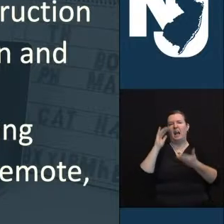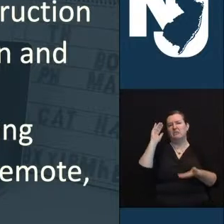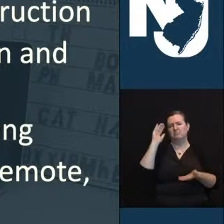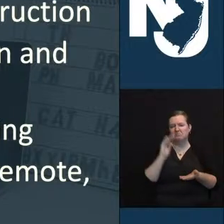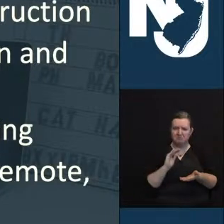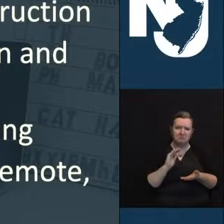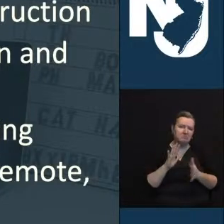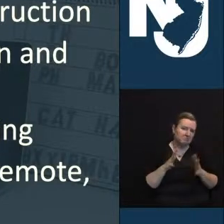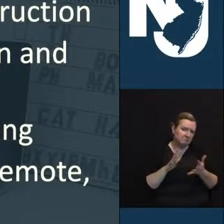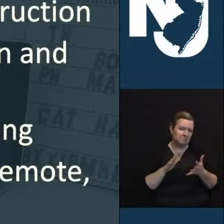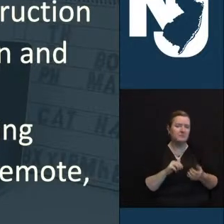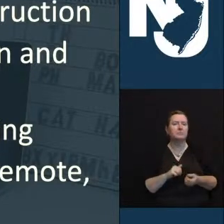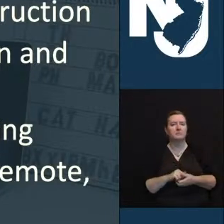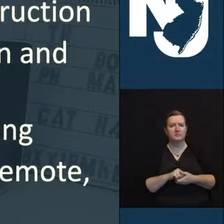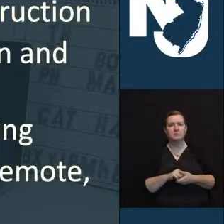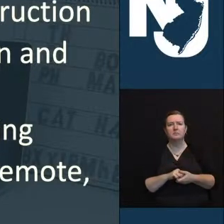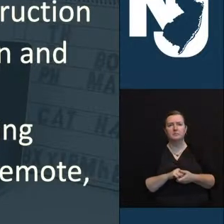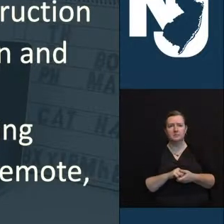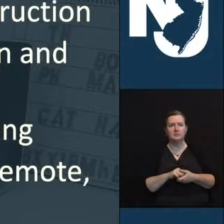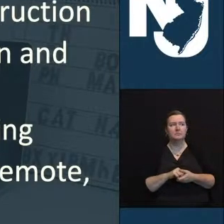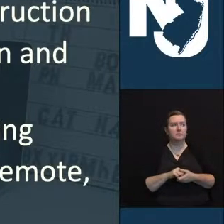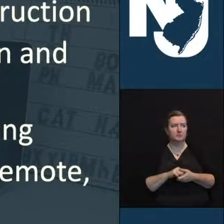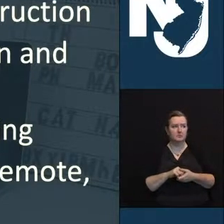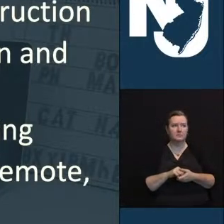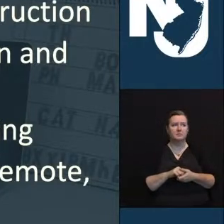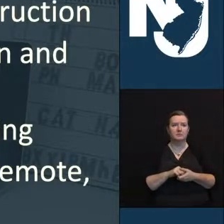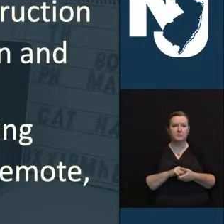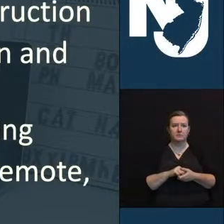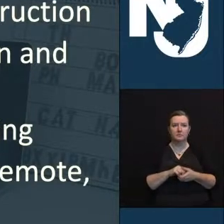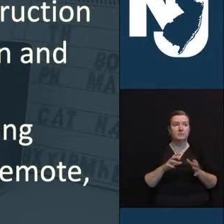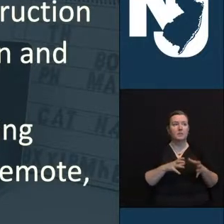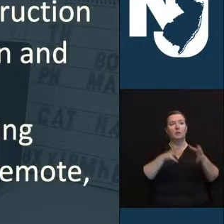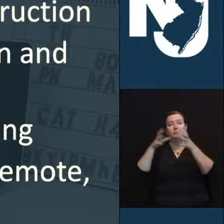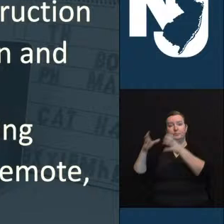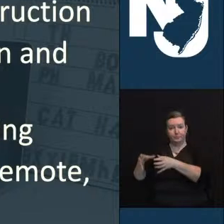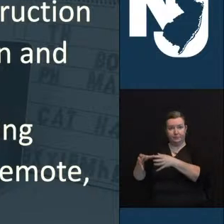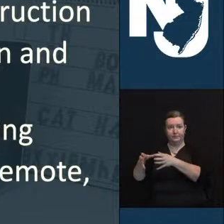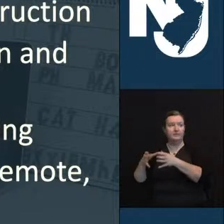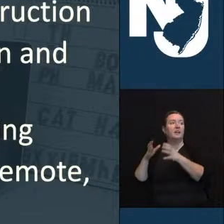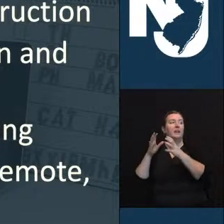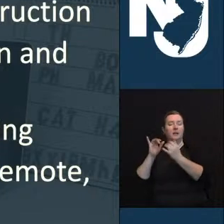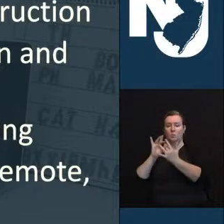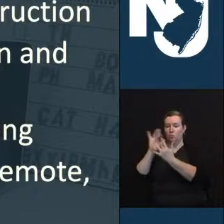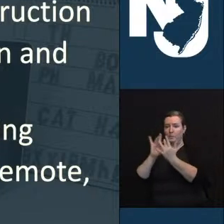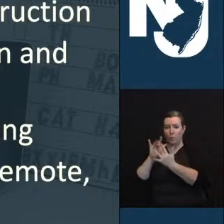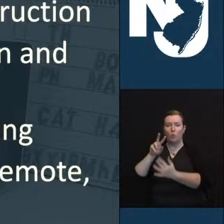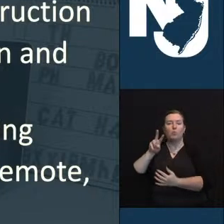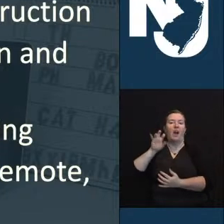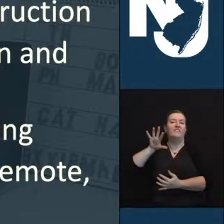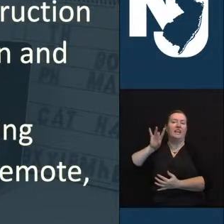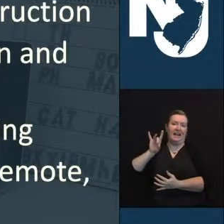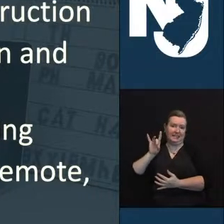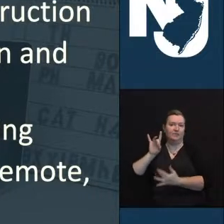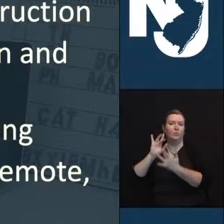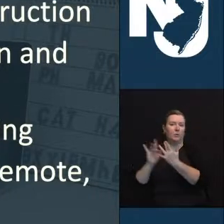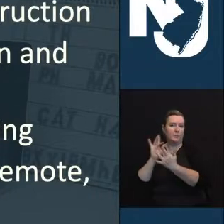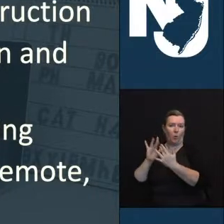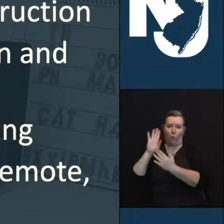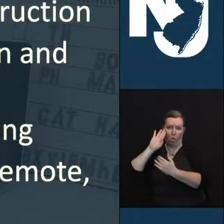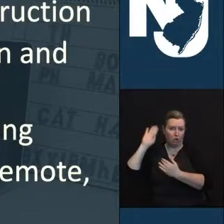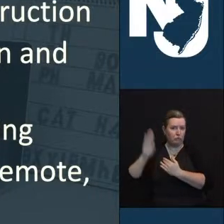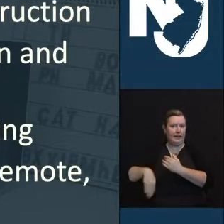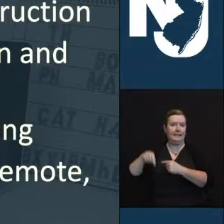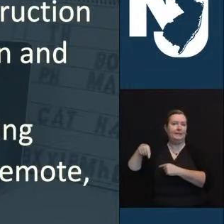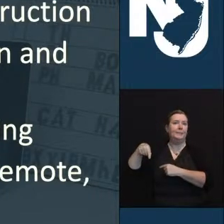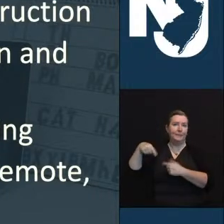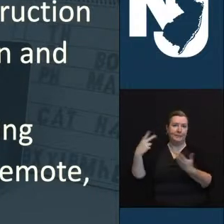increased by 12 from 1 week ago to now 258. And there are now an increase of 5